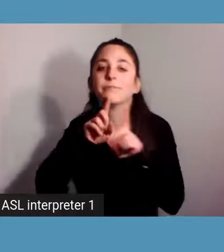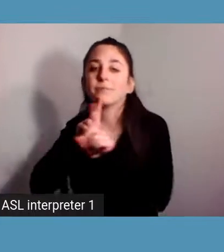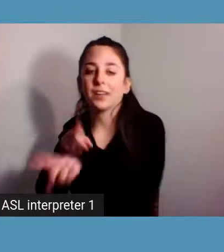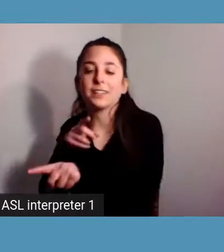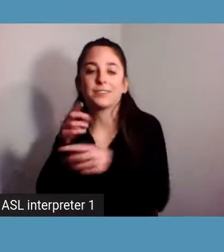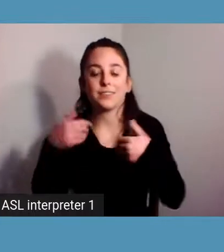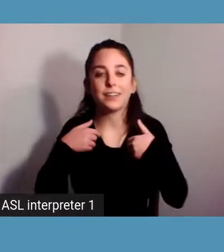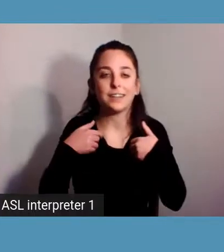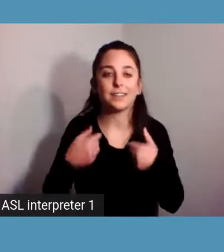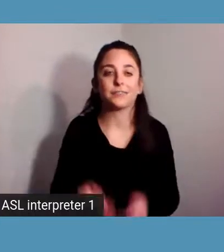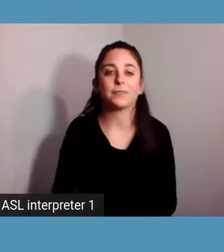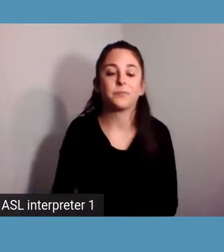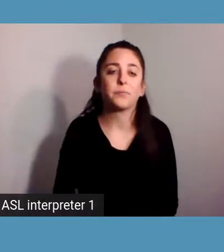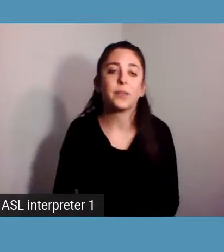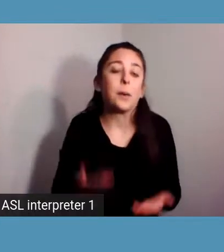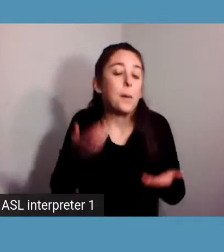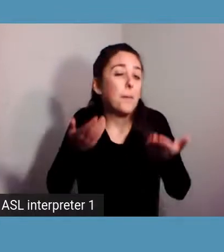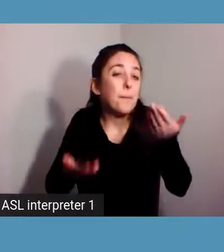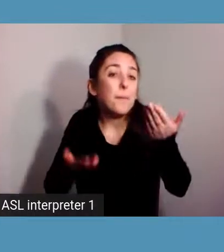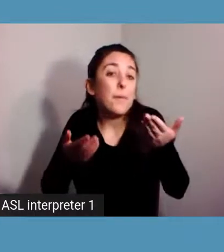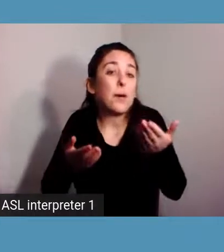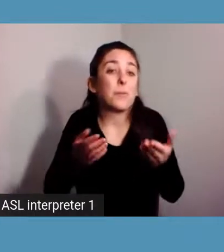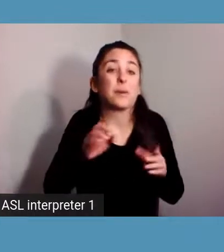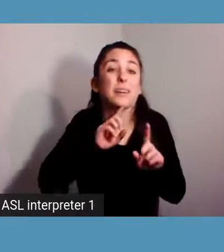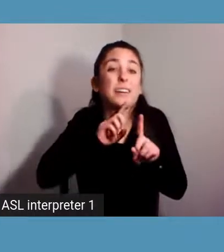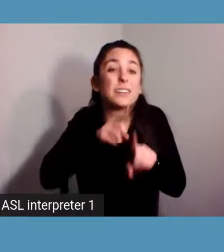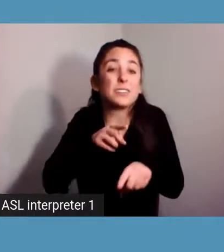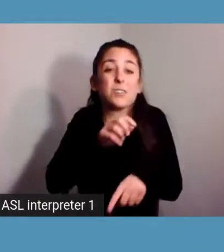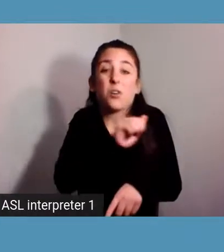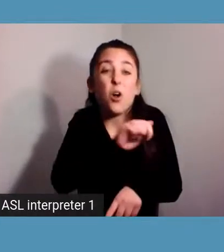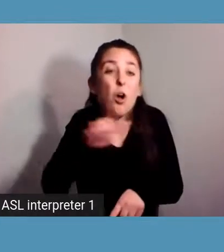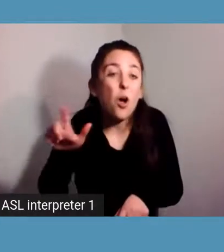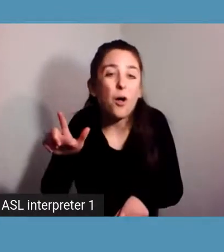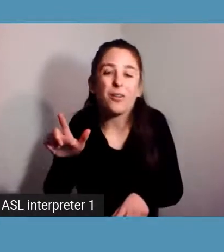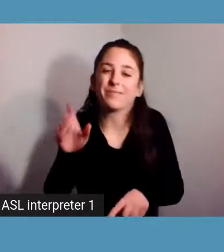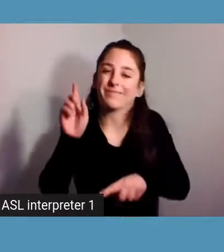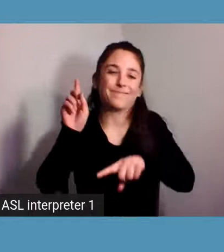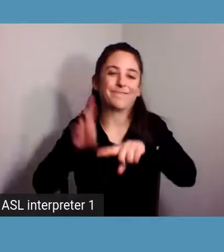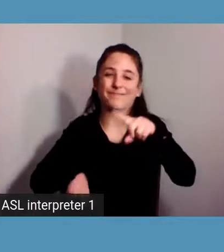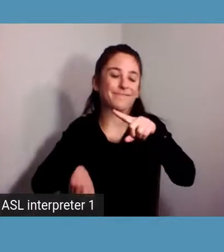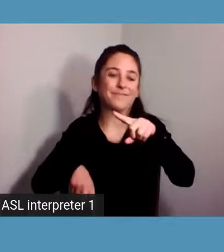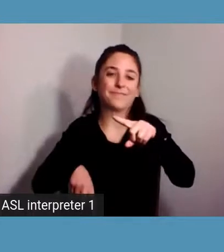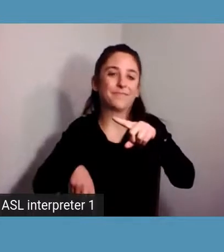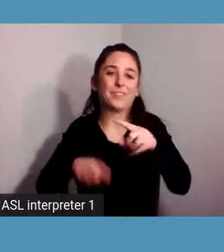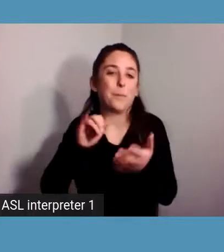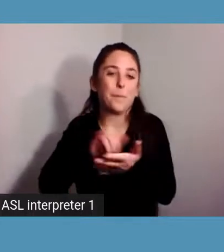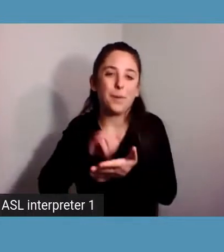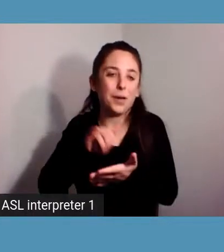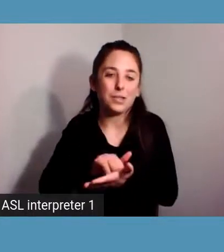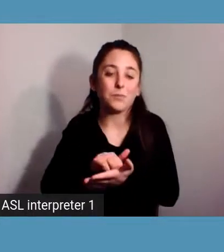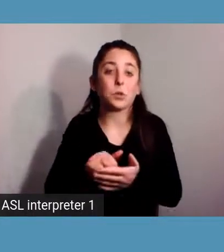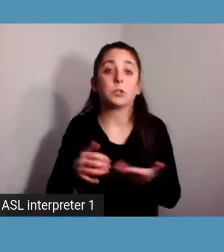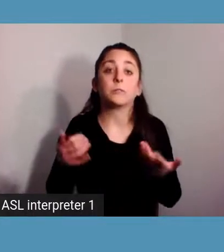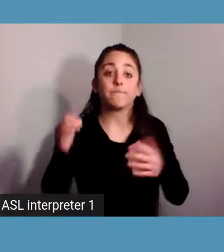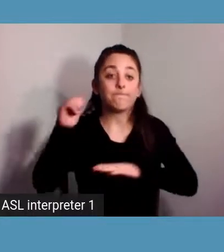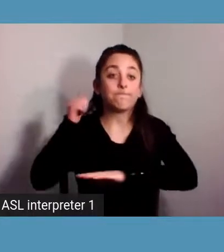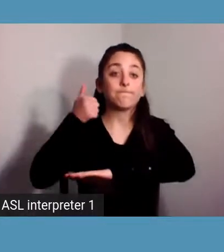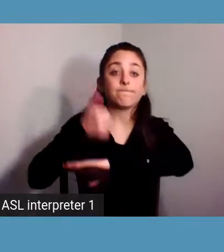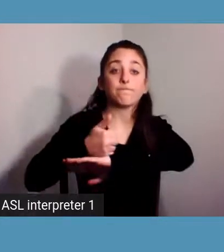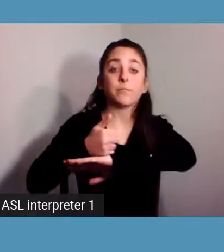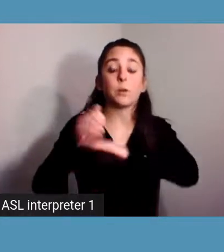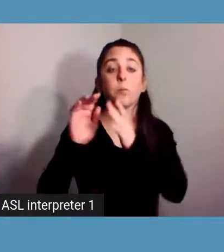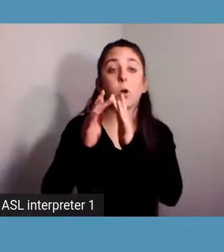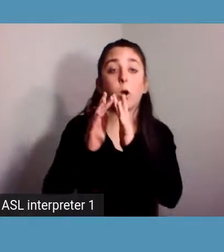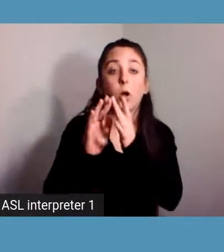time allows. However, we may not be able to address all the questions during the live session. For this reason, we've set up an online community forum for